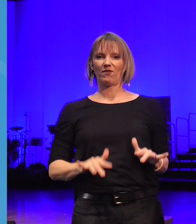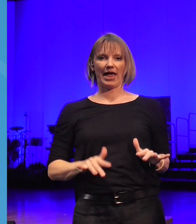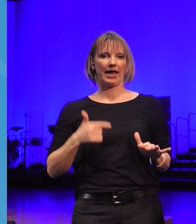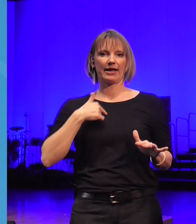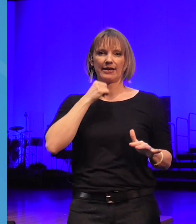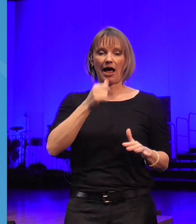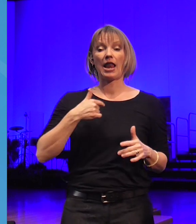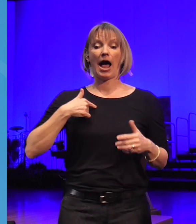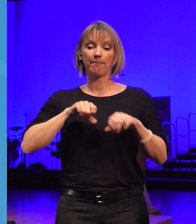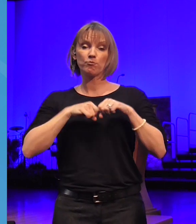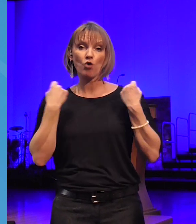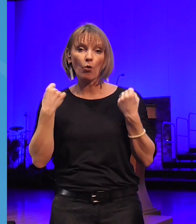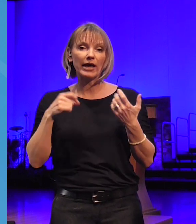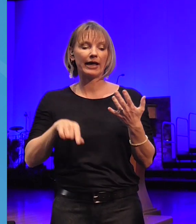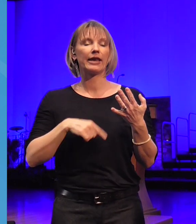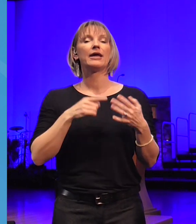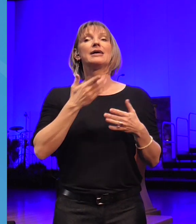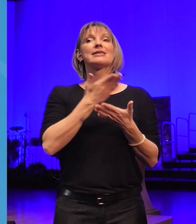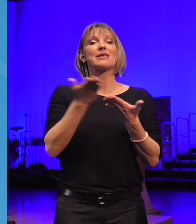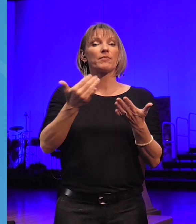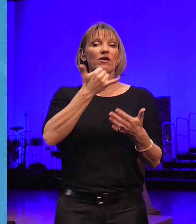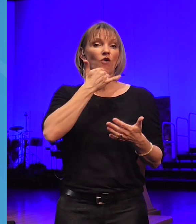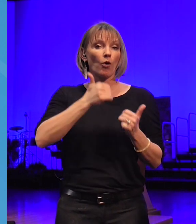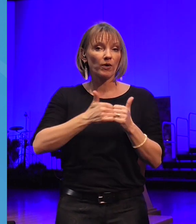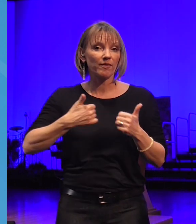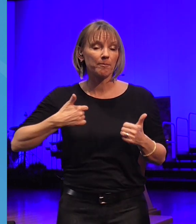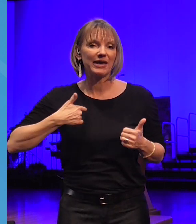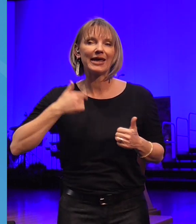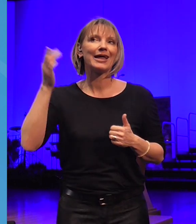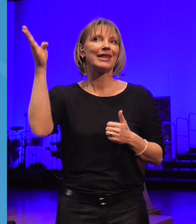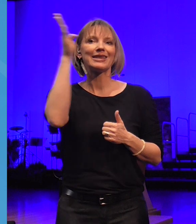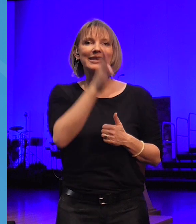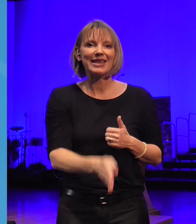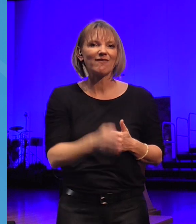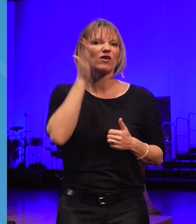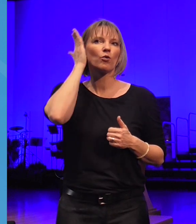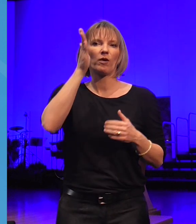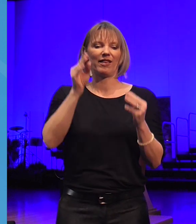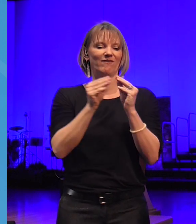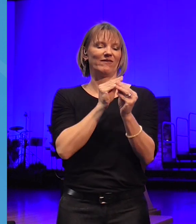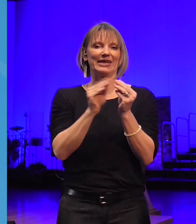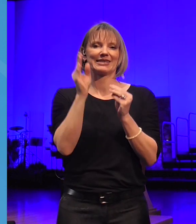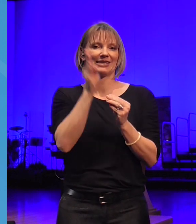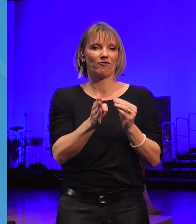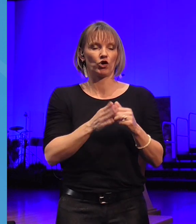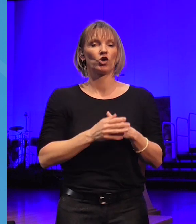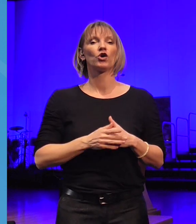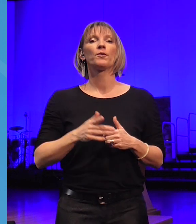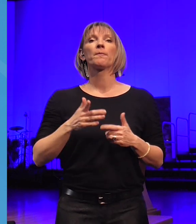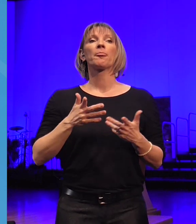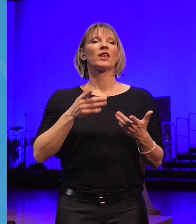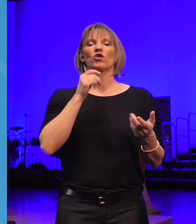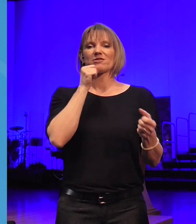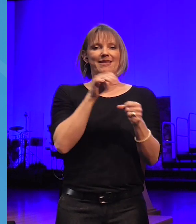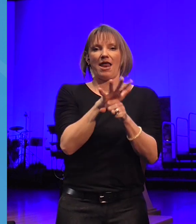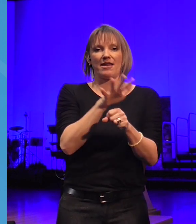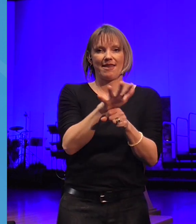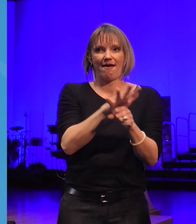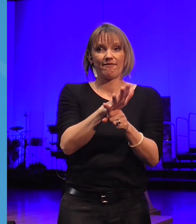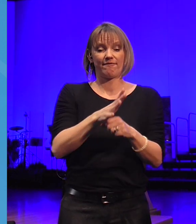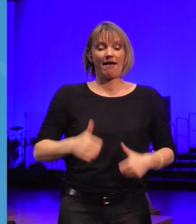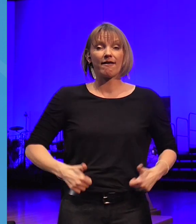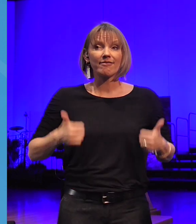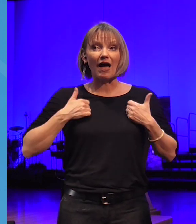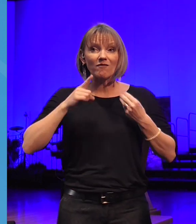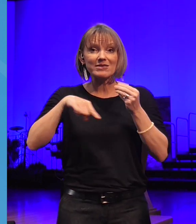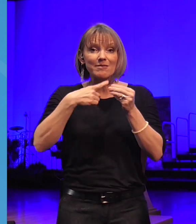I am broken. There is something wrong with me that will never be fixed. There is not enough. Life is